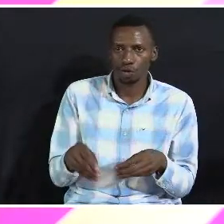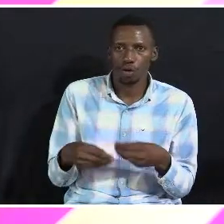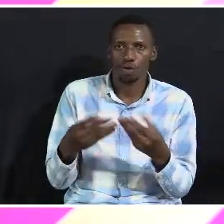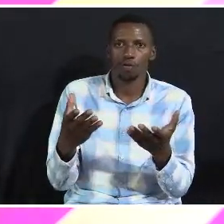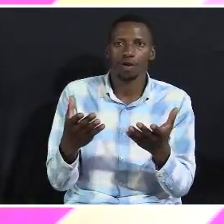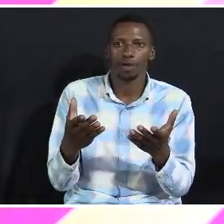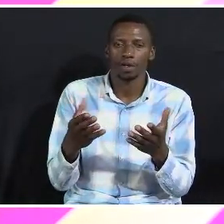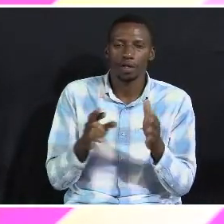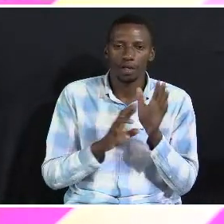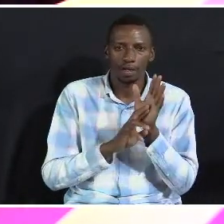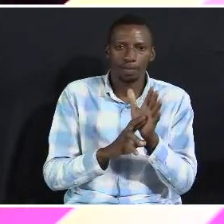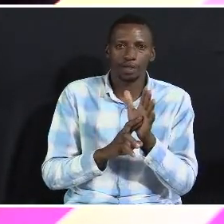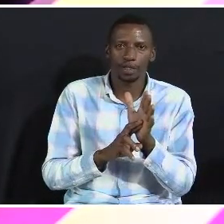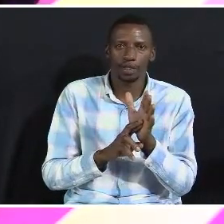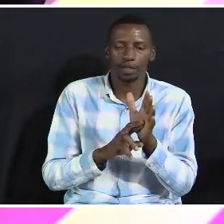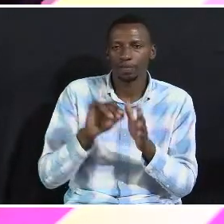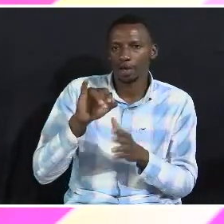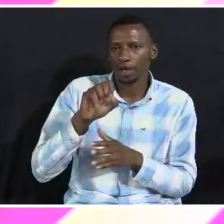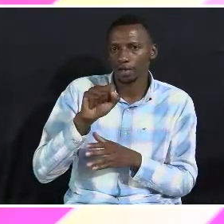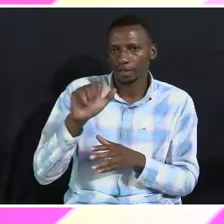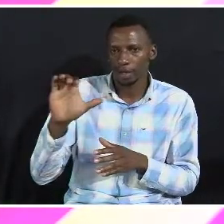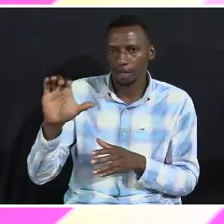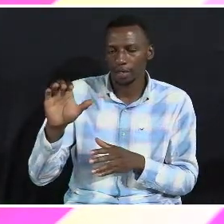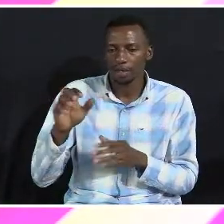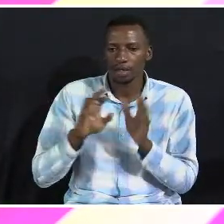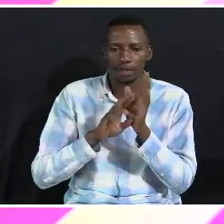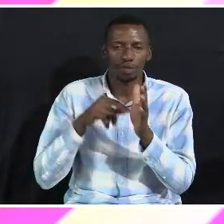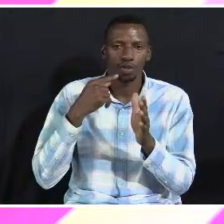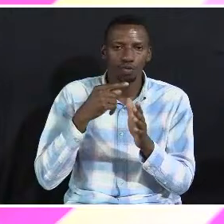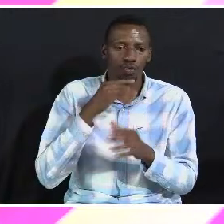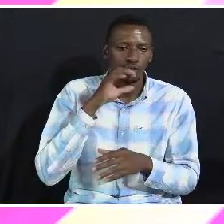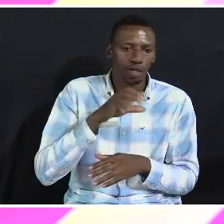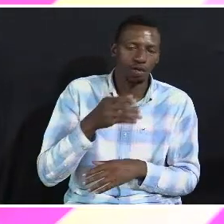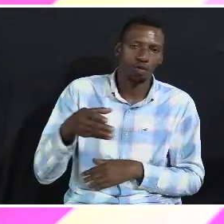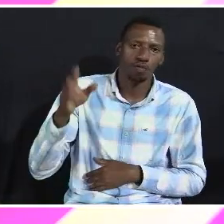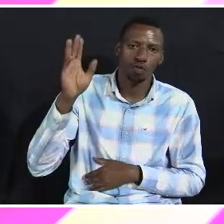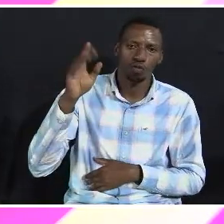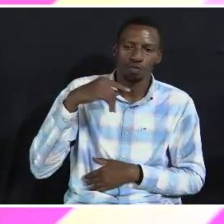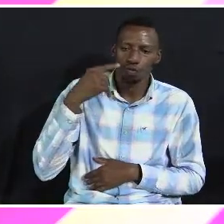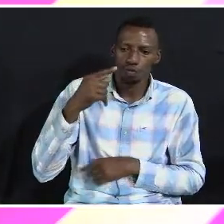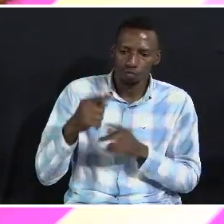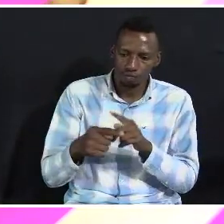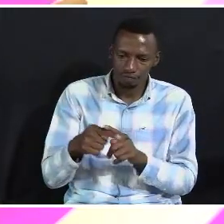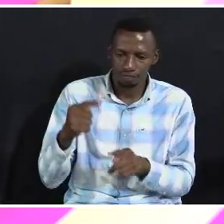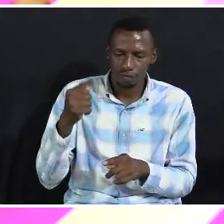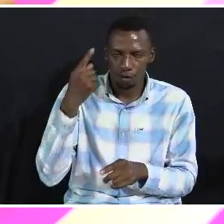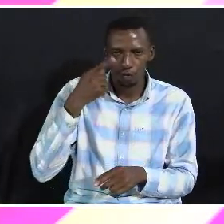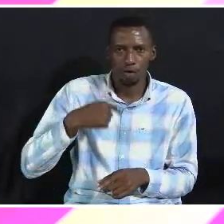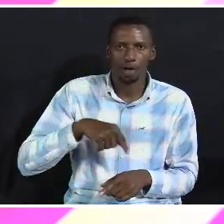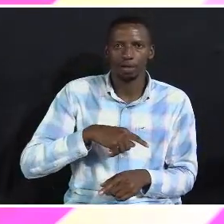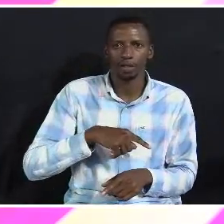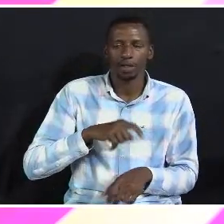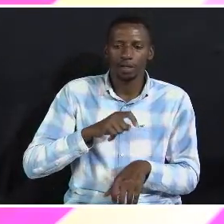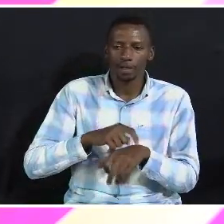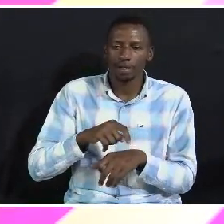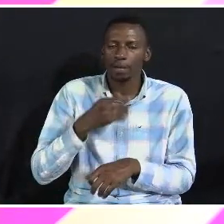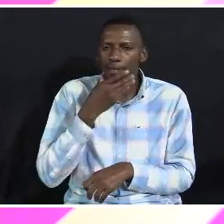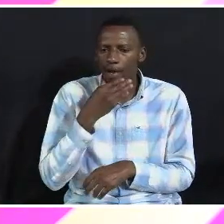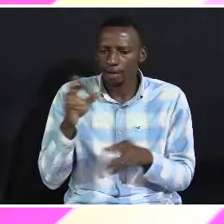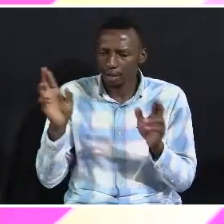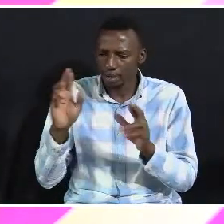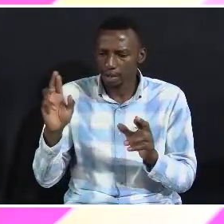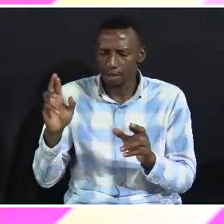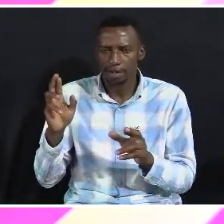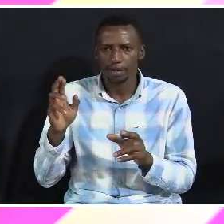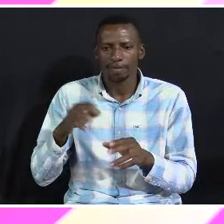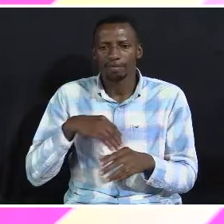Isaac represented the Son of God who was to be sacrificed in our stead. When man was doomed to death by